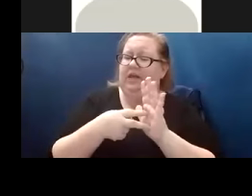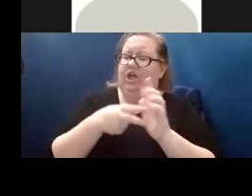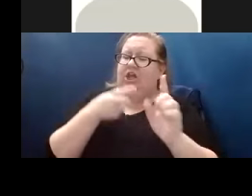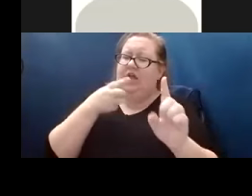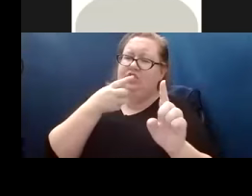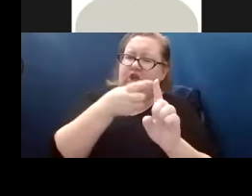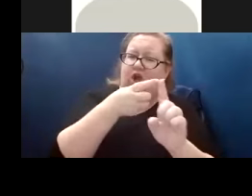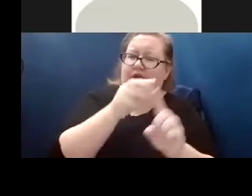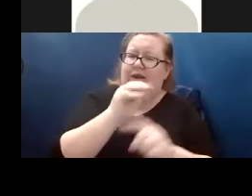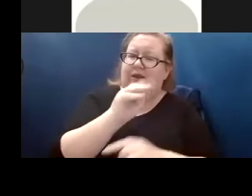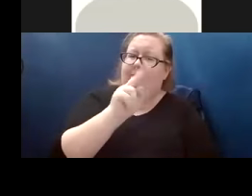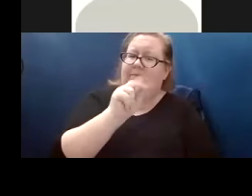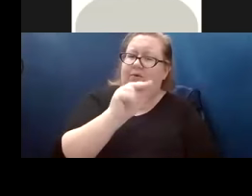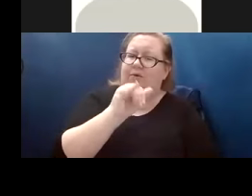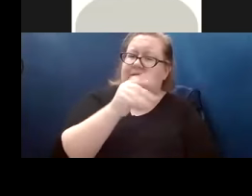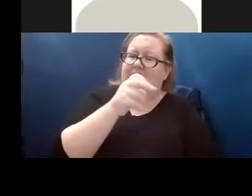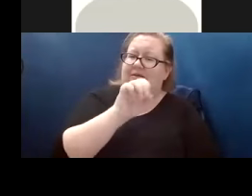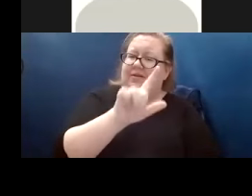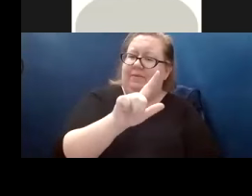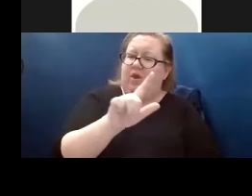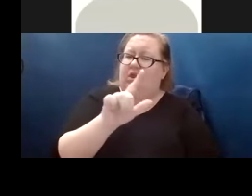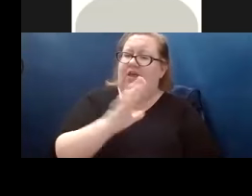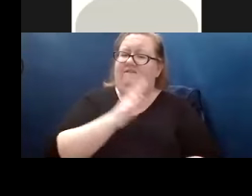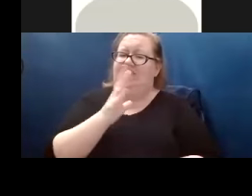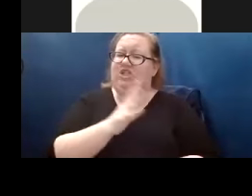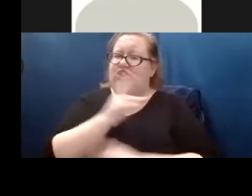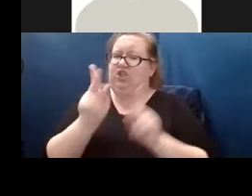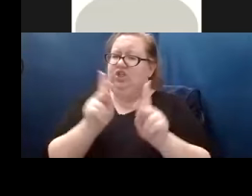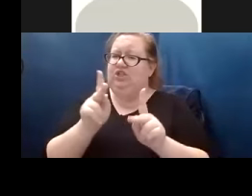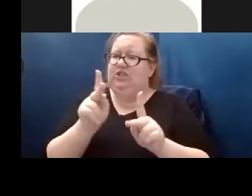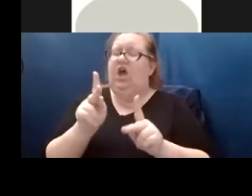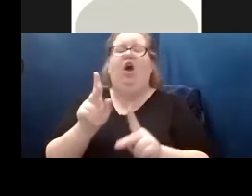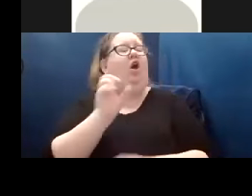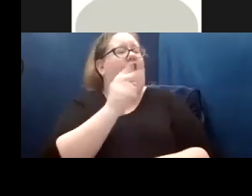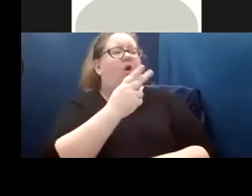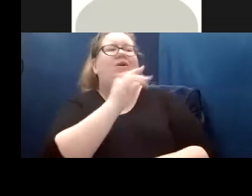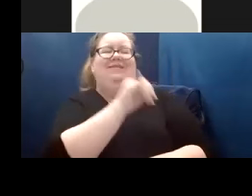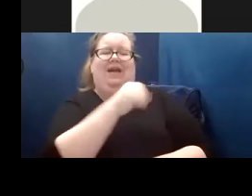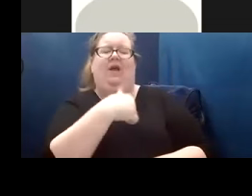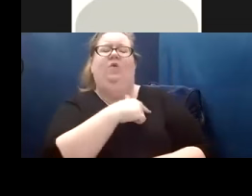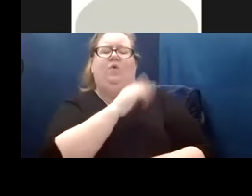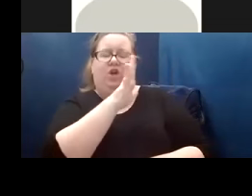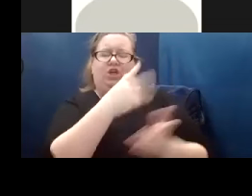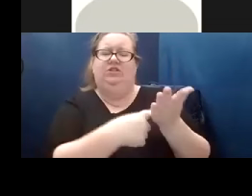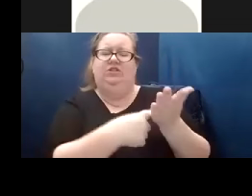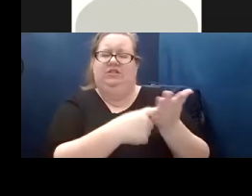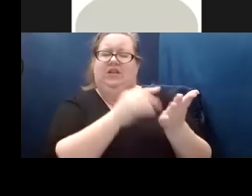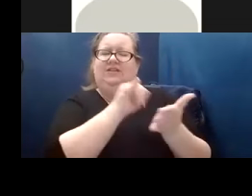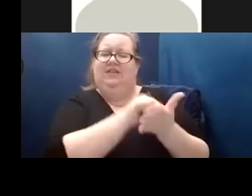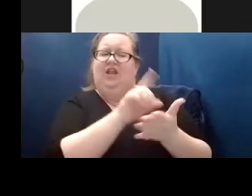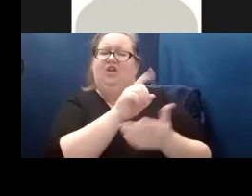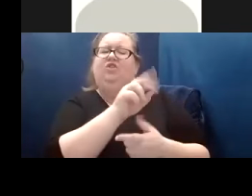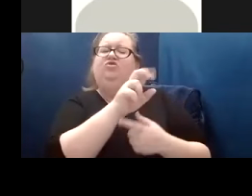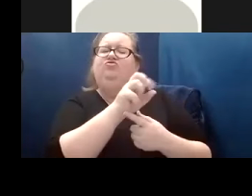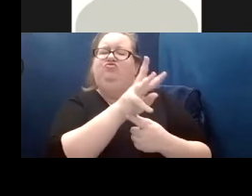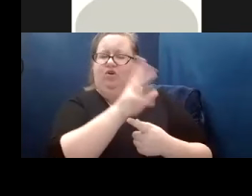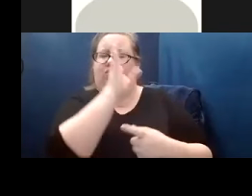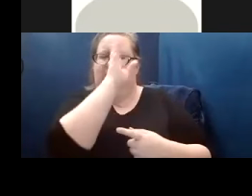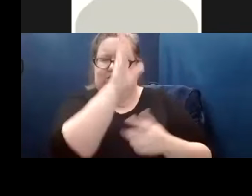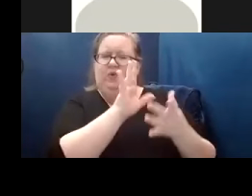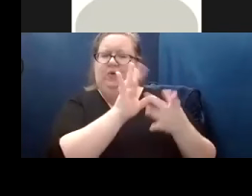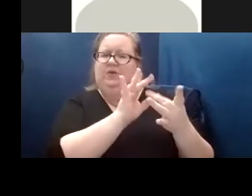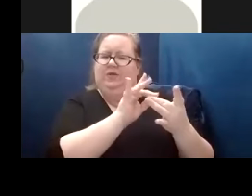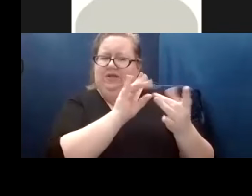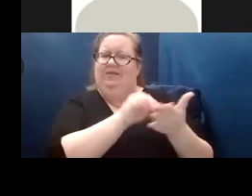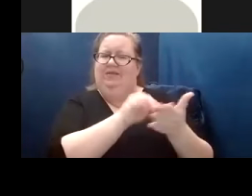municipal officials. For example. Yeah, we're going to get to that actually. Drew's going to get right into it and how this